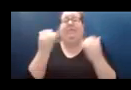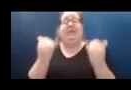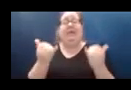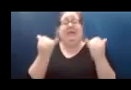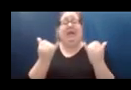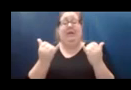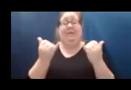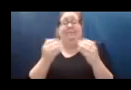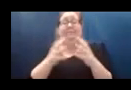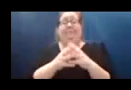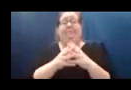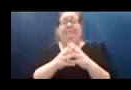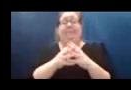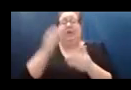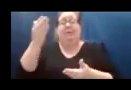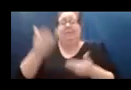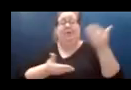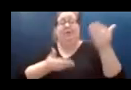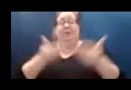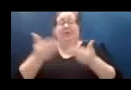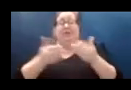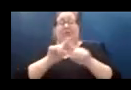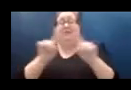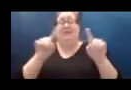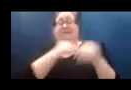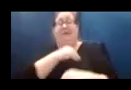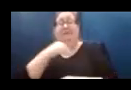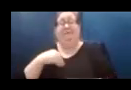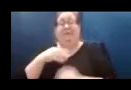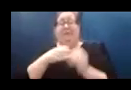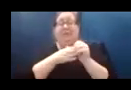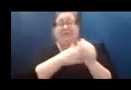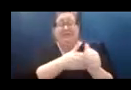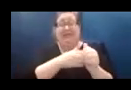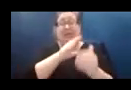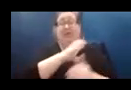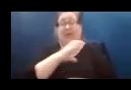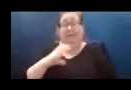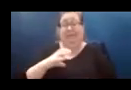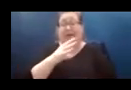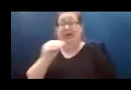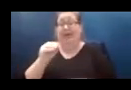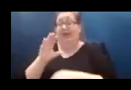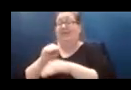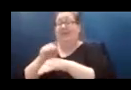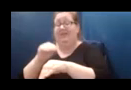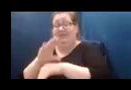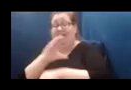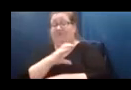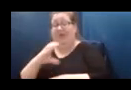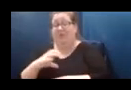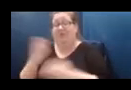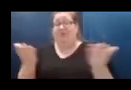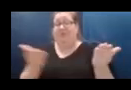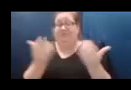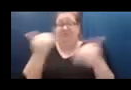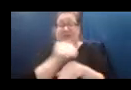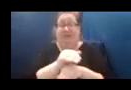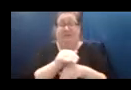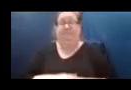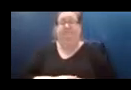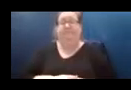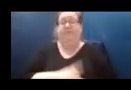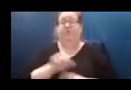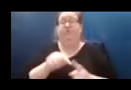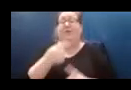to introduce the different members of the steering committee and the community advisory council that are here tonight. And so when I say your